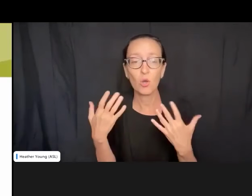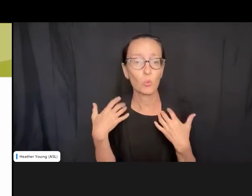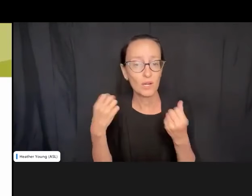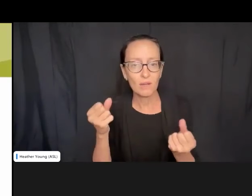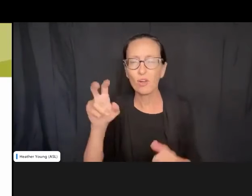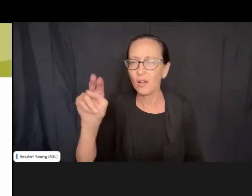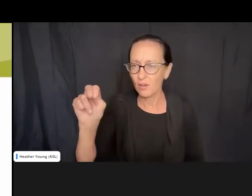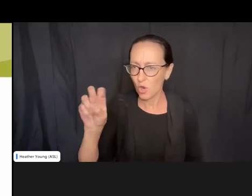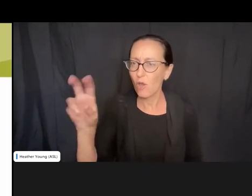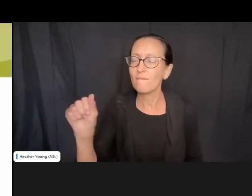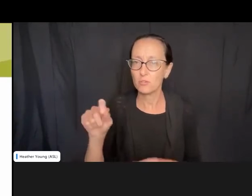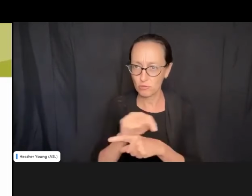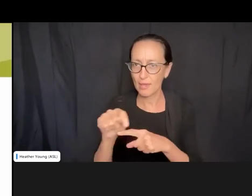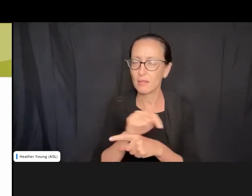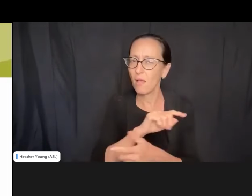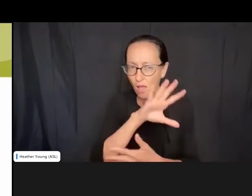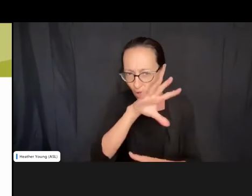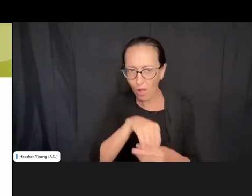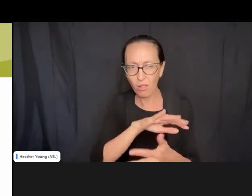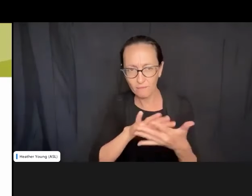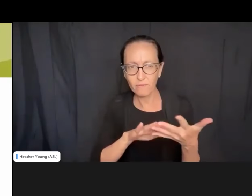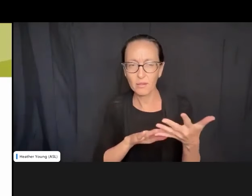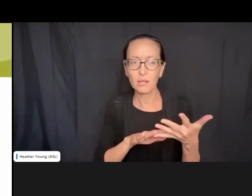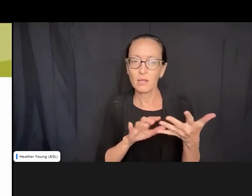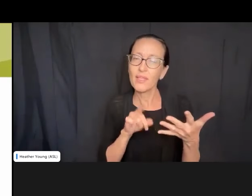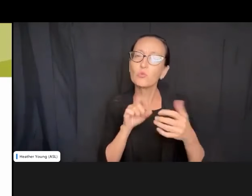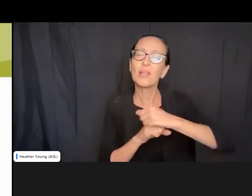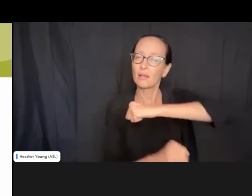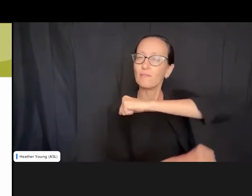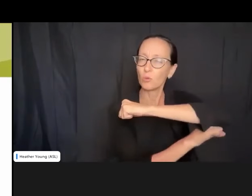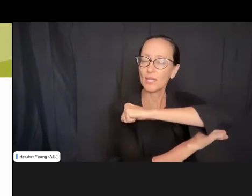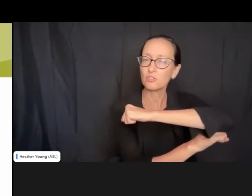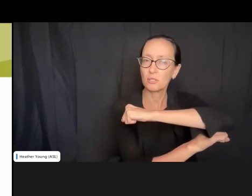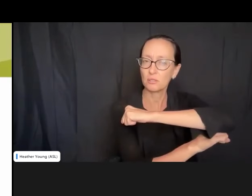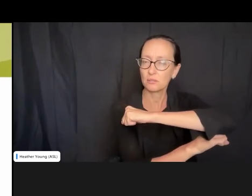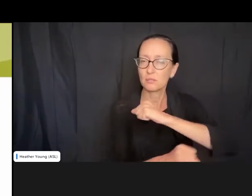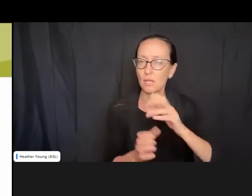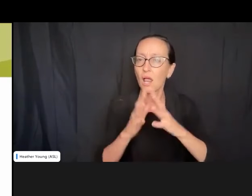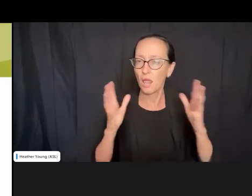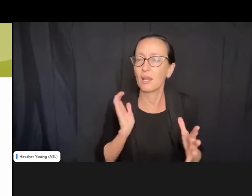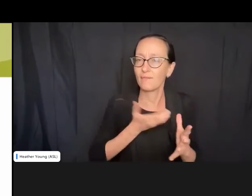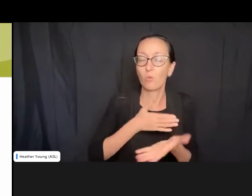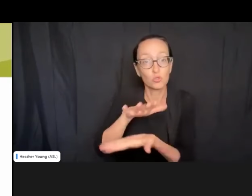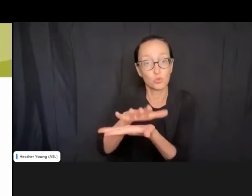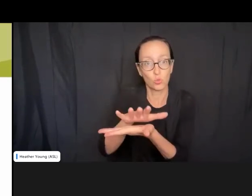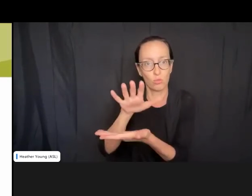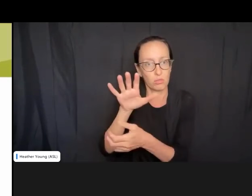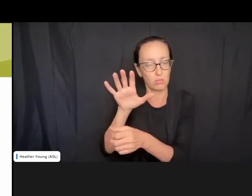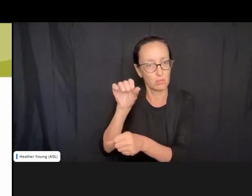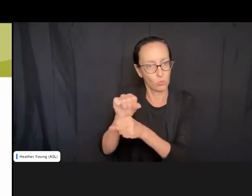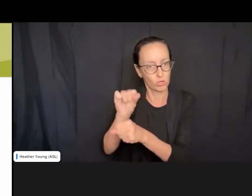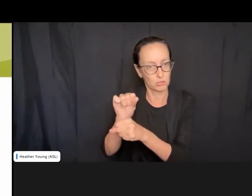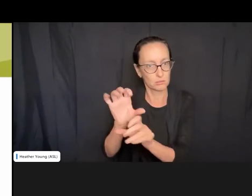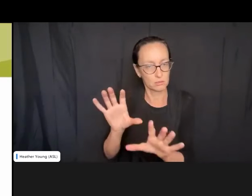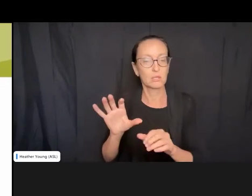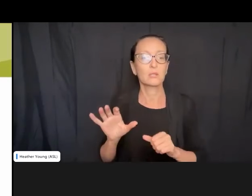training, are all of those things that really serve as the foundation of a lot of the work that we do in schools. So what I'm going to be sharing